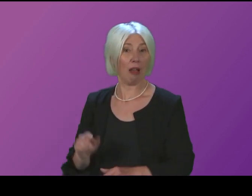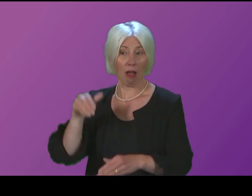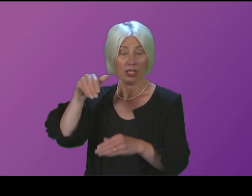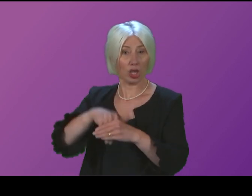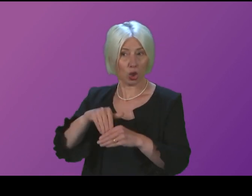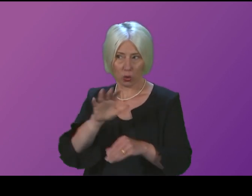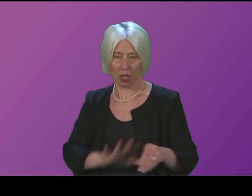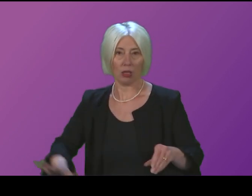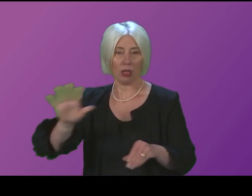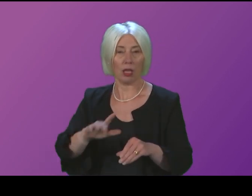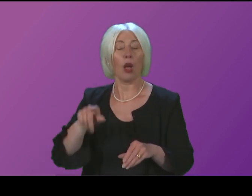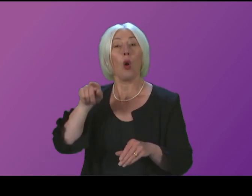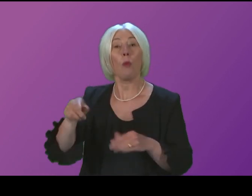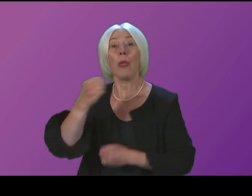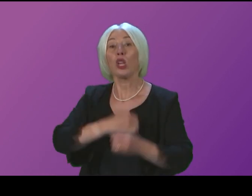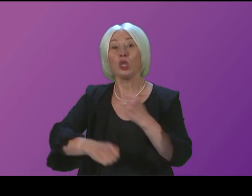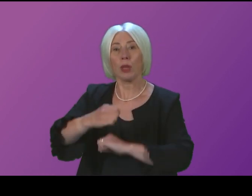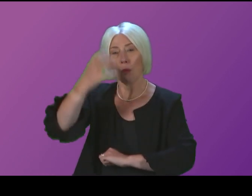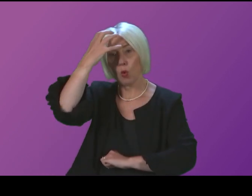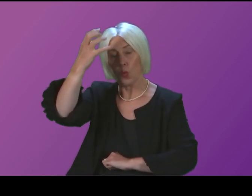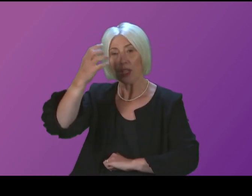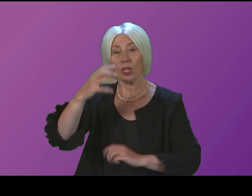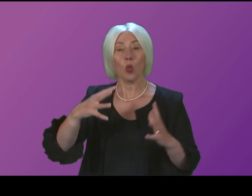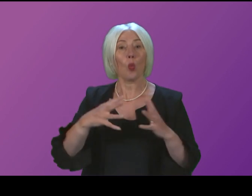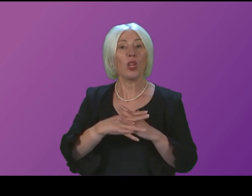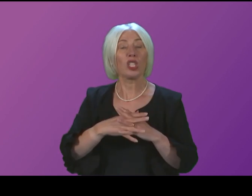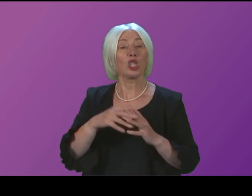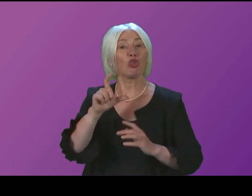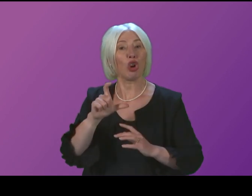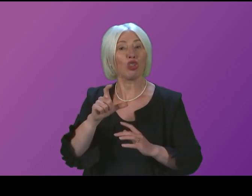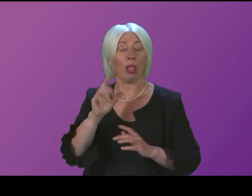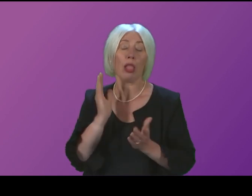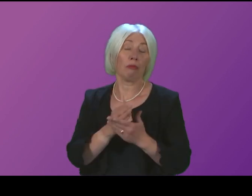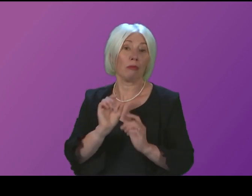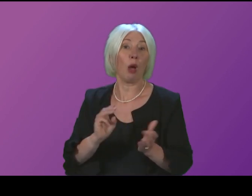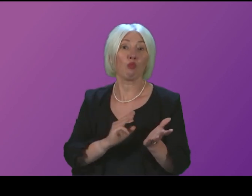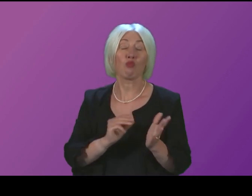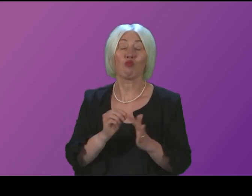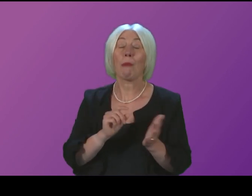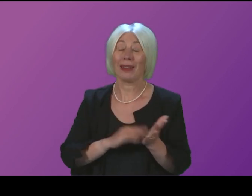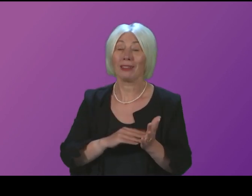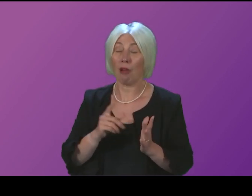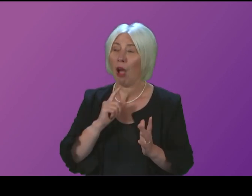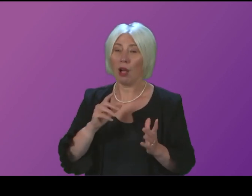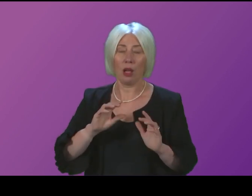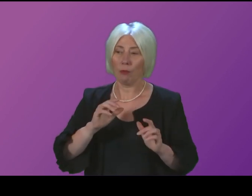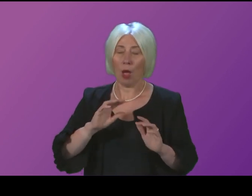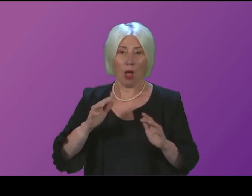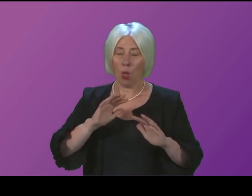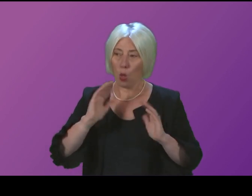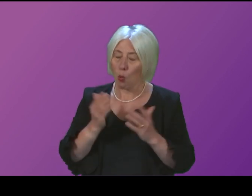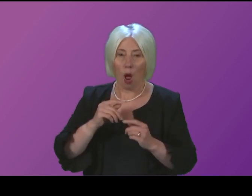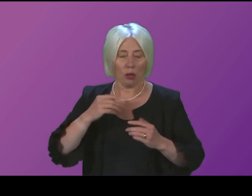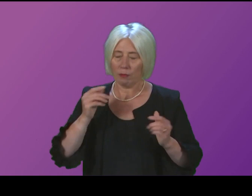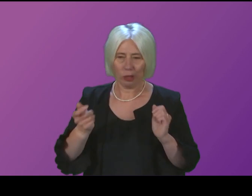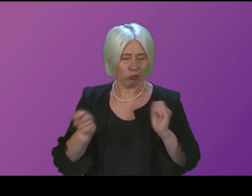monarch, Winston Churchill was Prime Minister. In an ever-changing and often turbulent world, Her Majesty